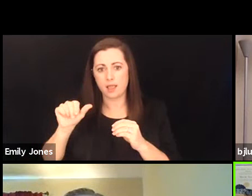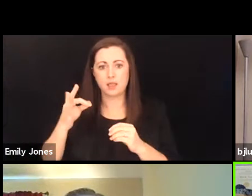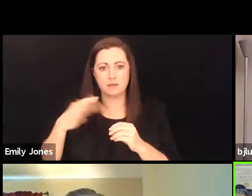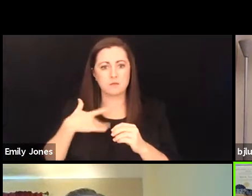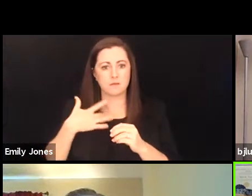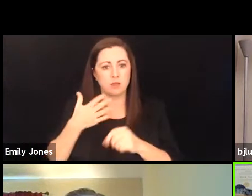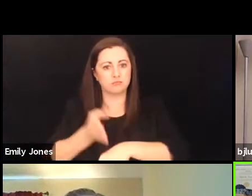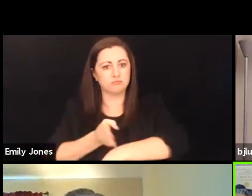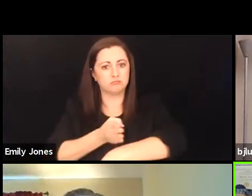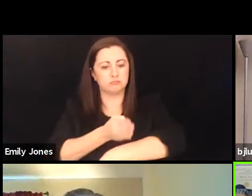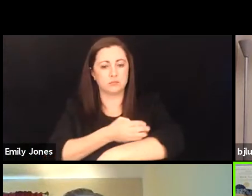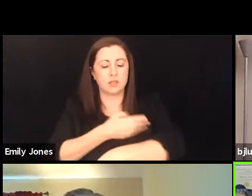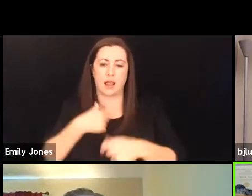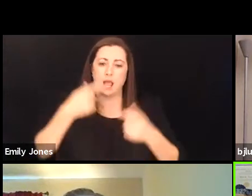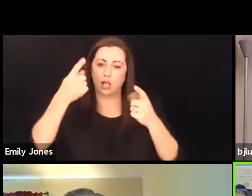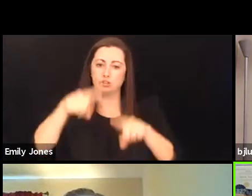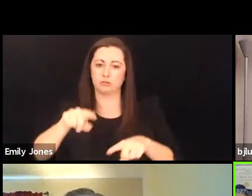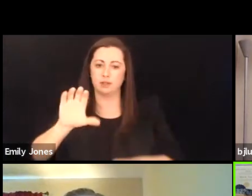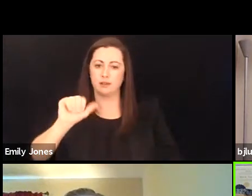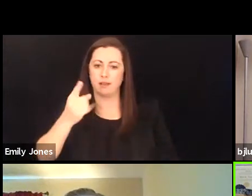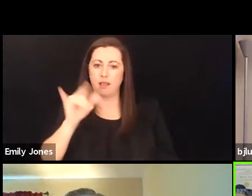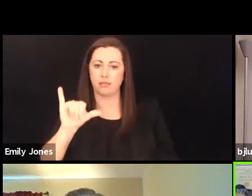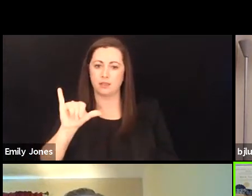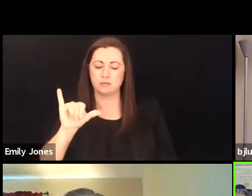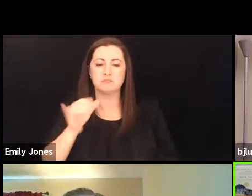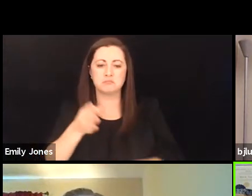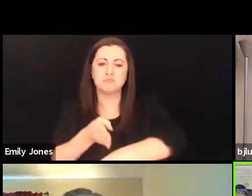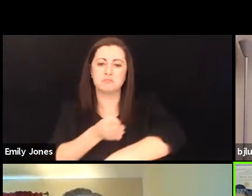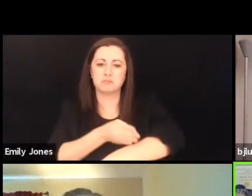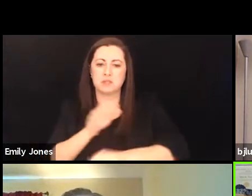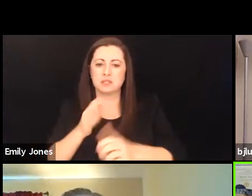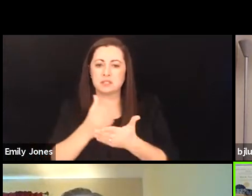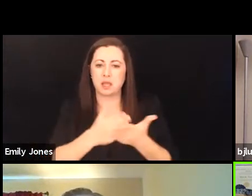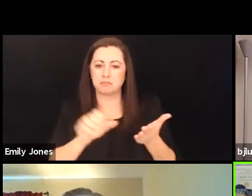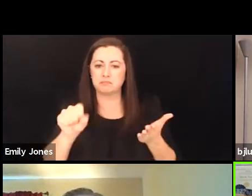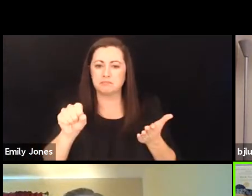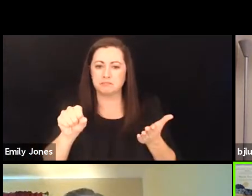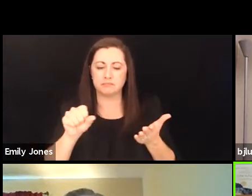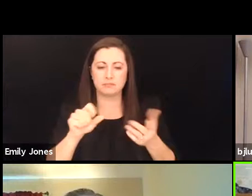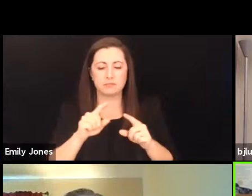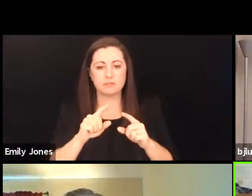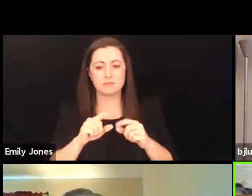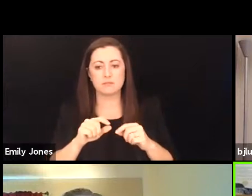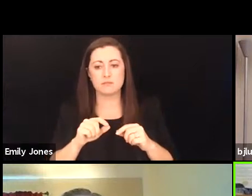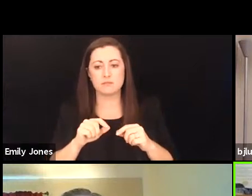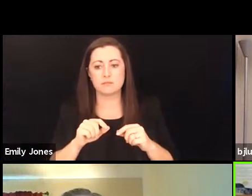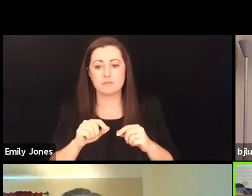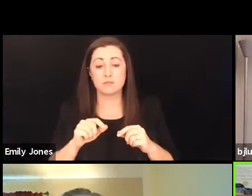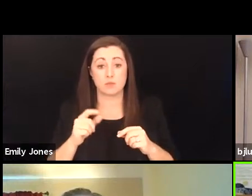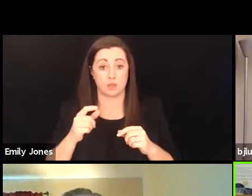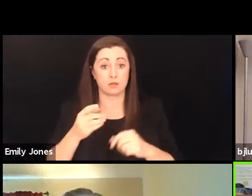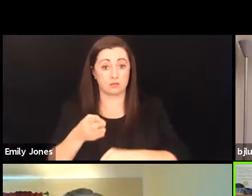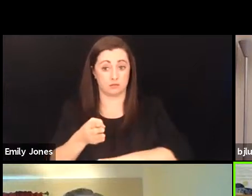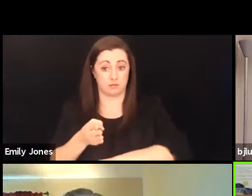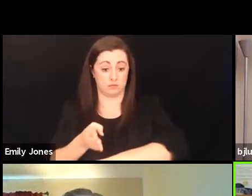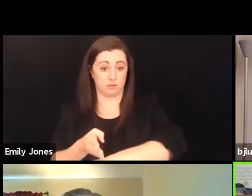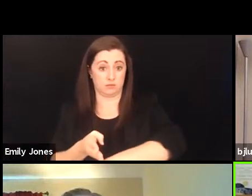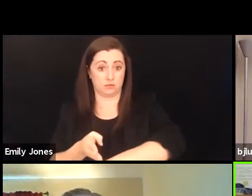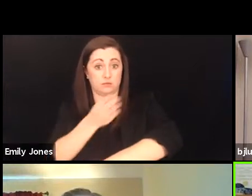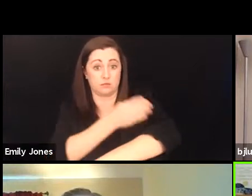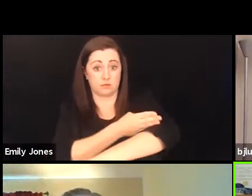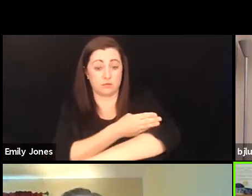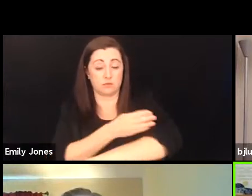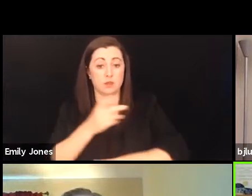And I agree with Kathy that we've made some progress in some areas. One of the made a lot of progress has been around